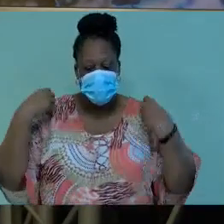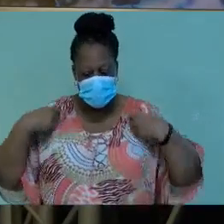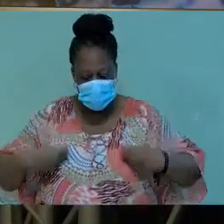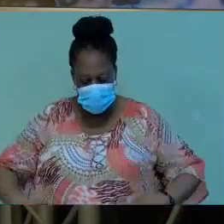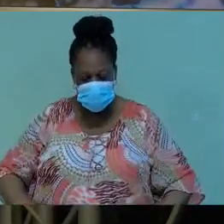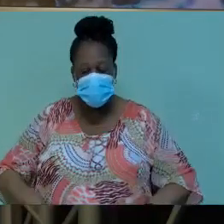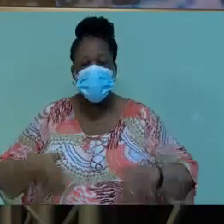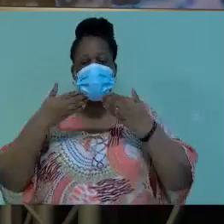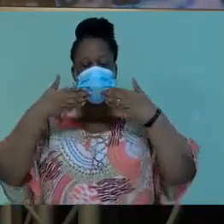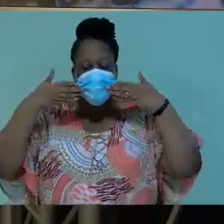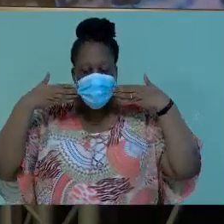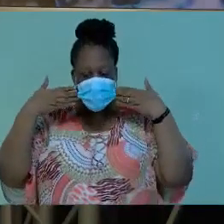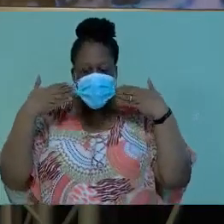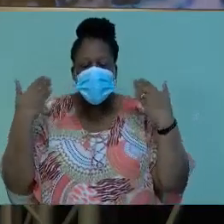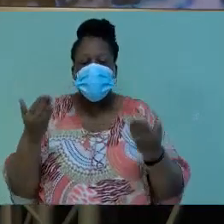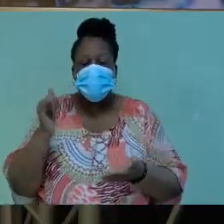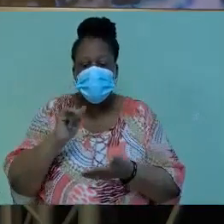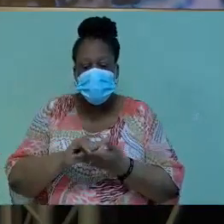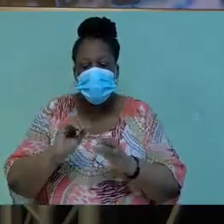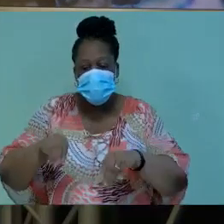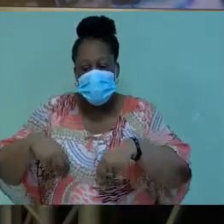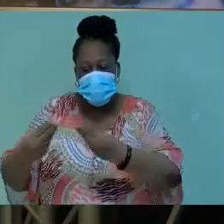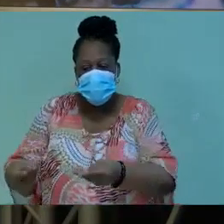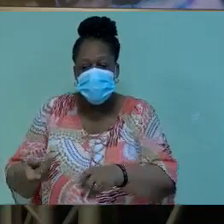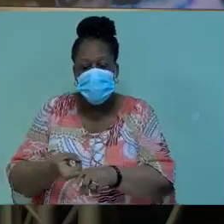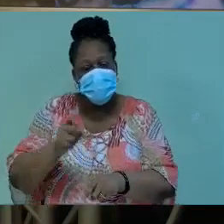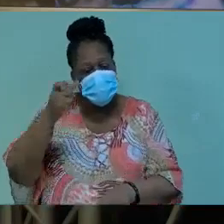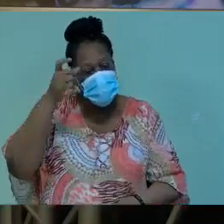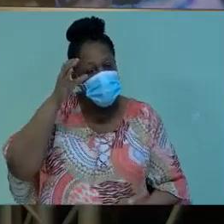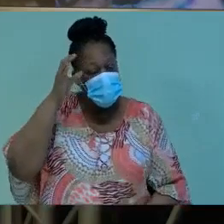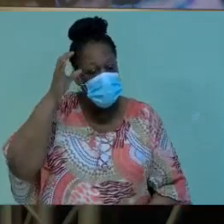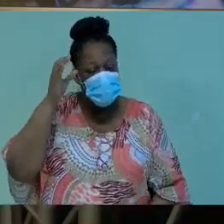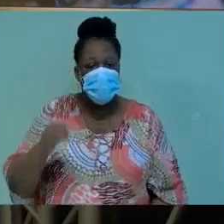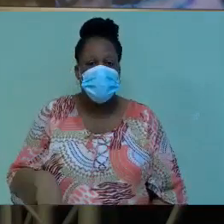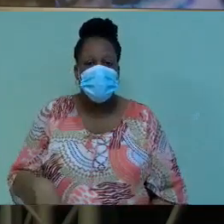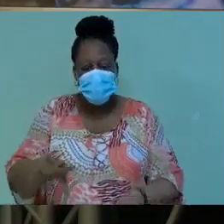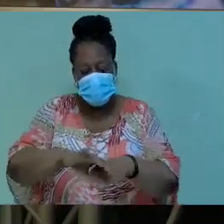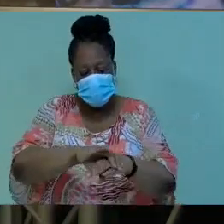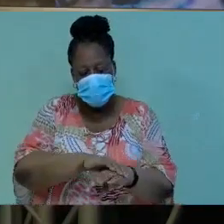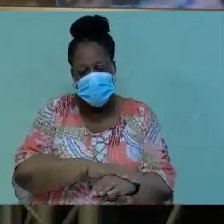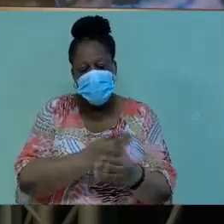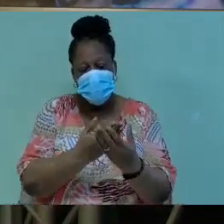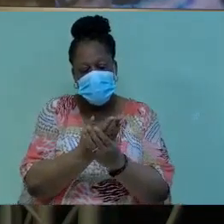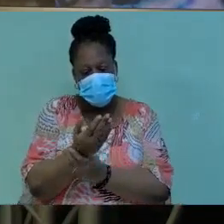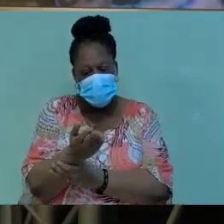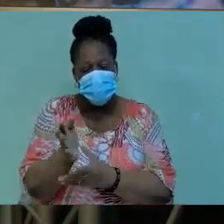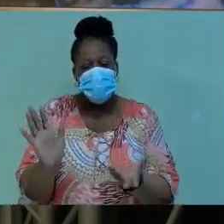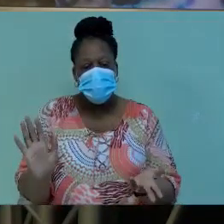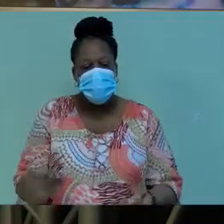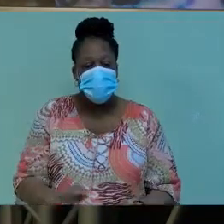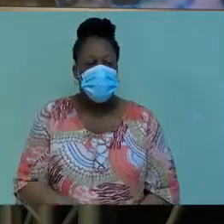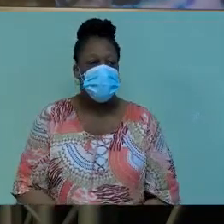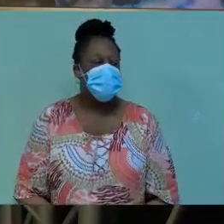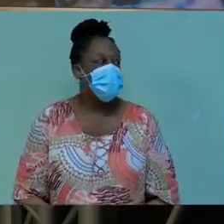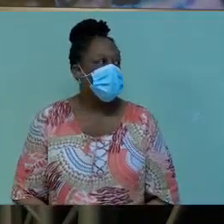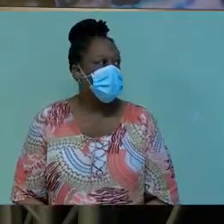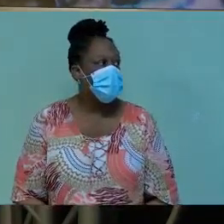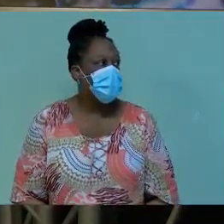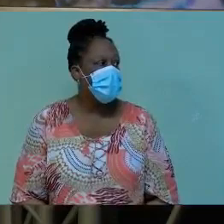masks, which were donated by the Republic of China and Taiwan, and guard gloves donated by the University of Medicine and Health